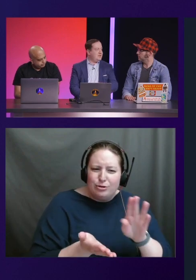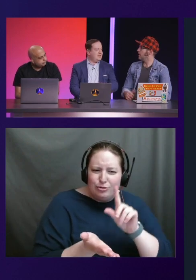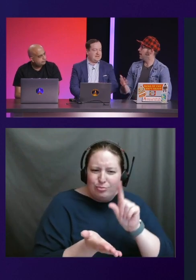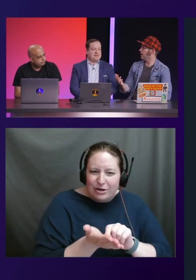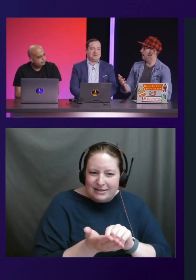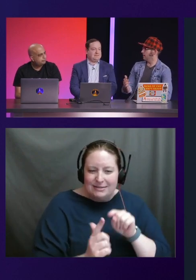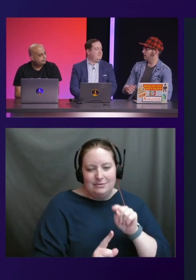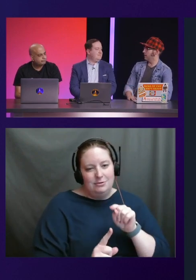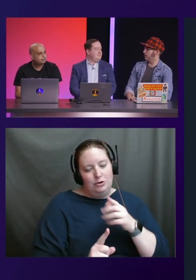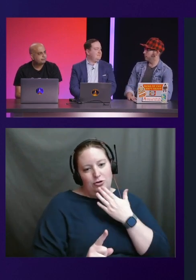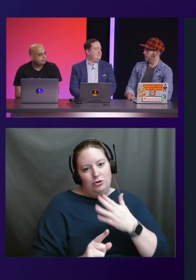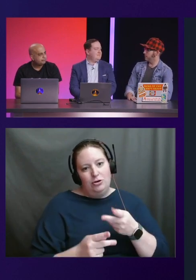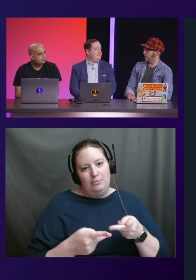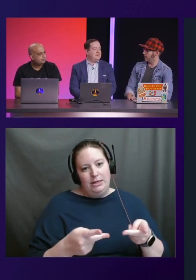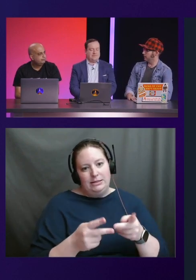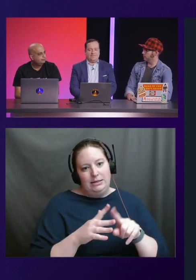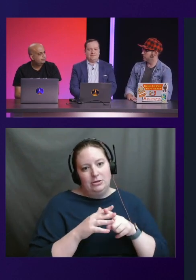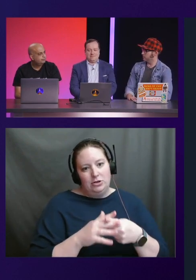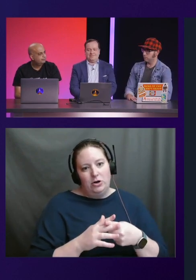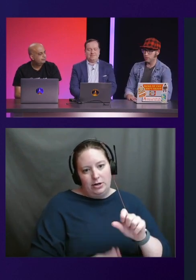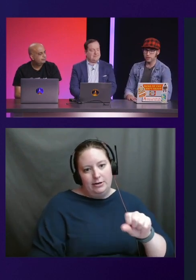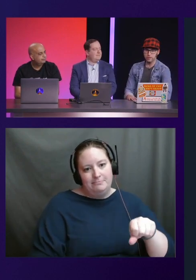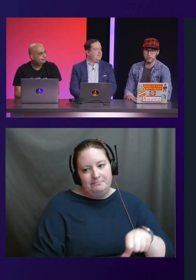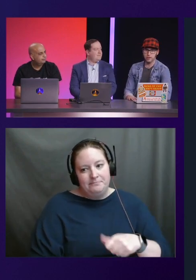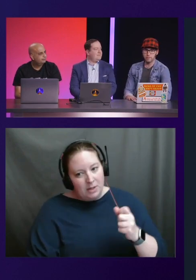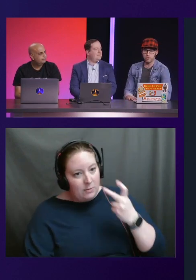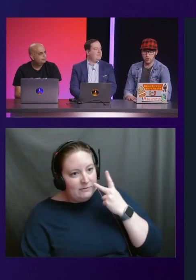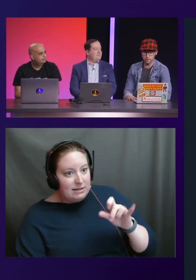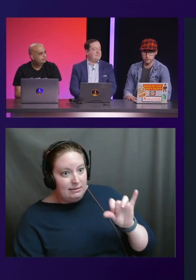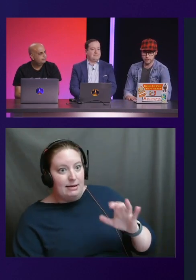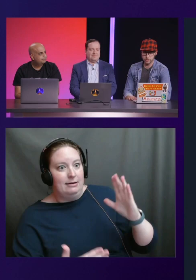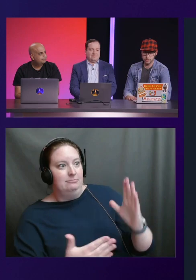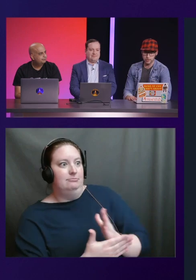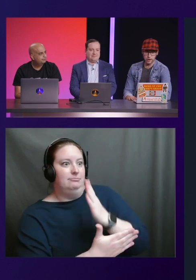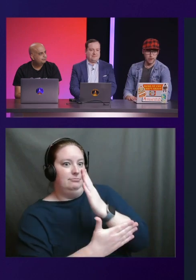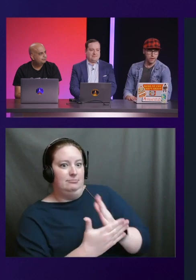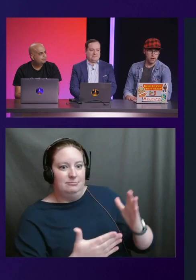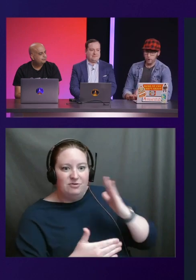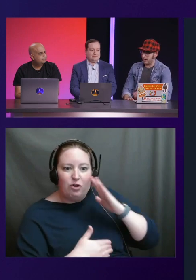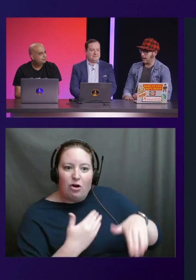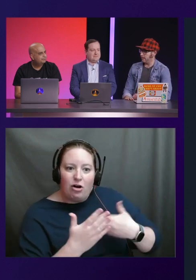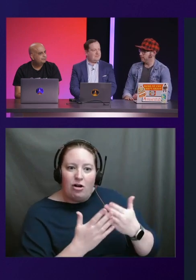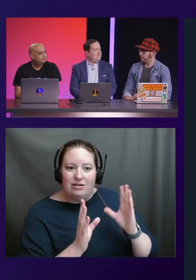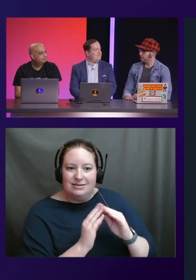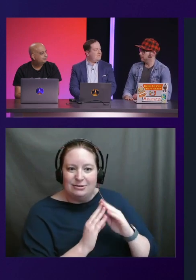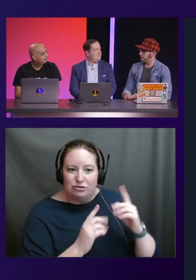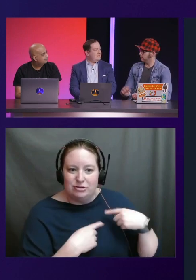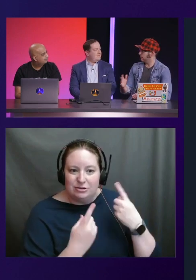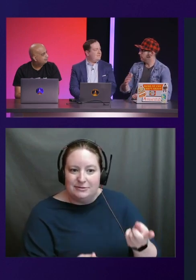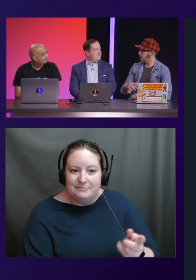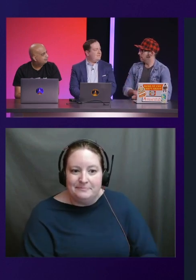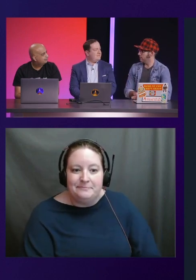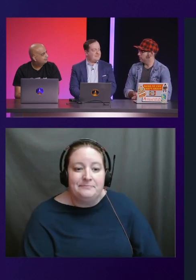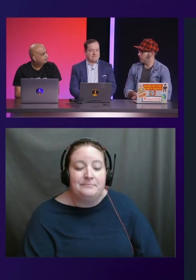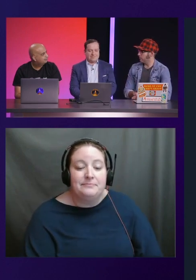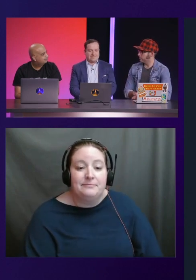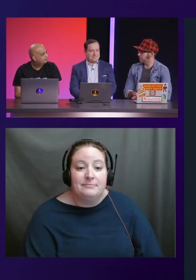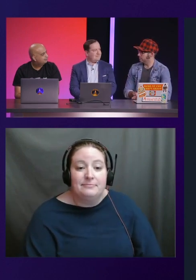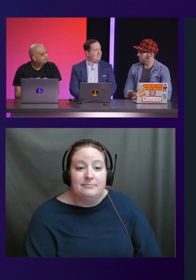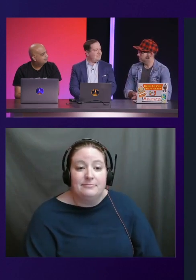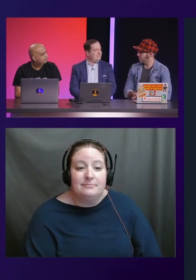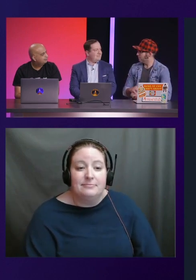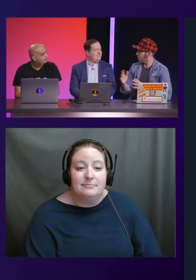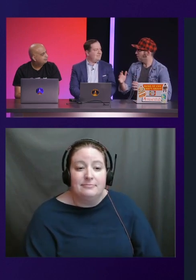started. Yeah, we've seen that across the board for all of our sessions. Okay, Leo and Anand, you